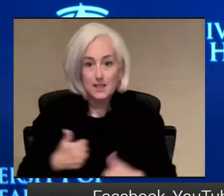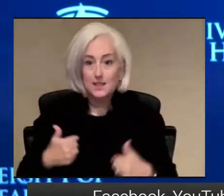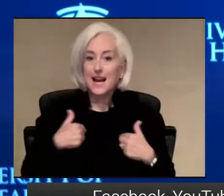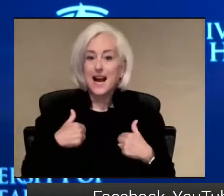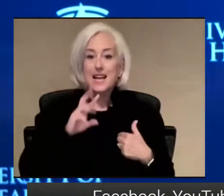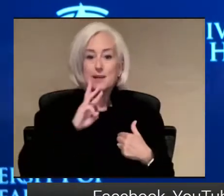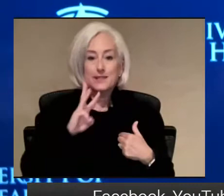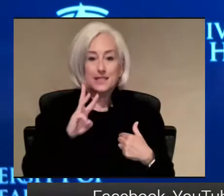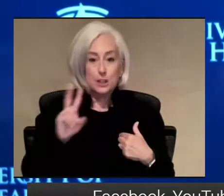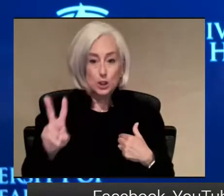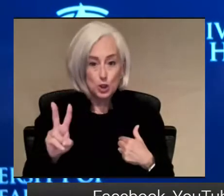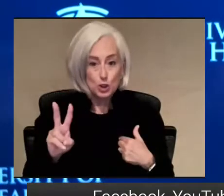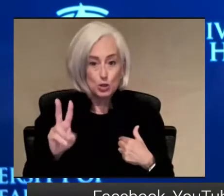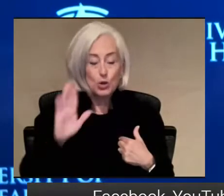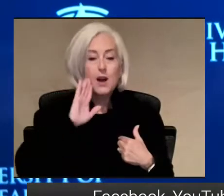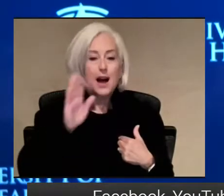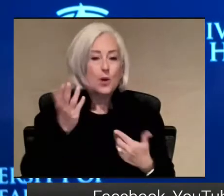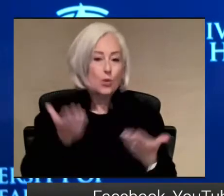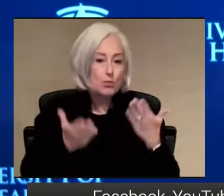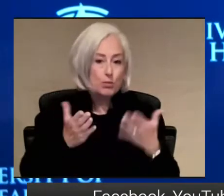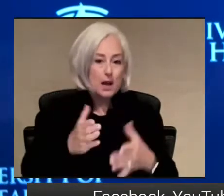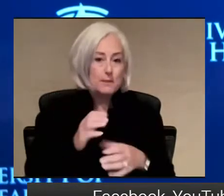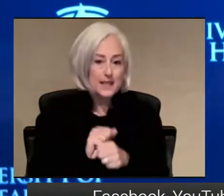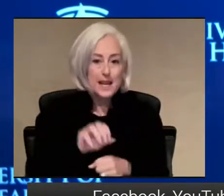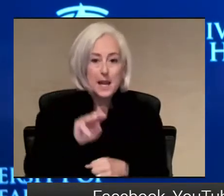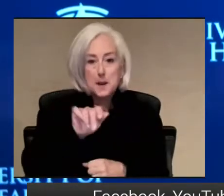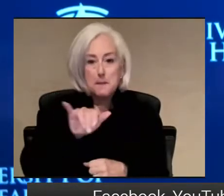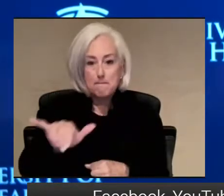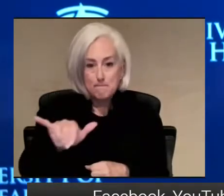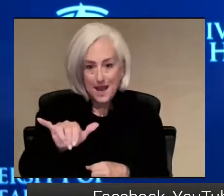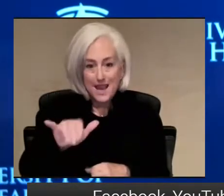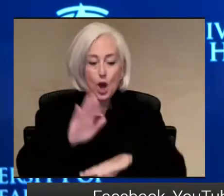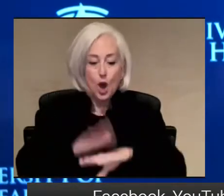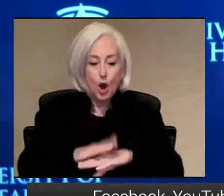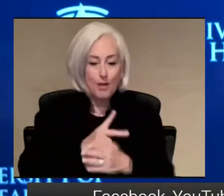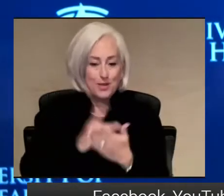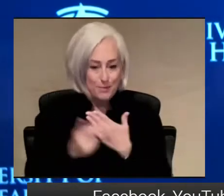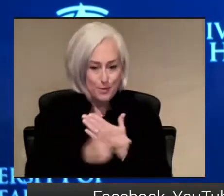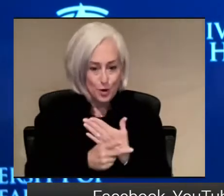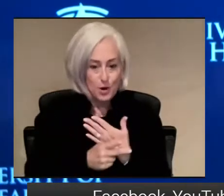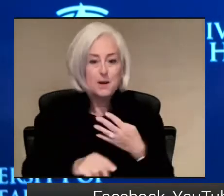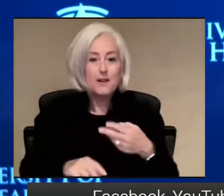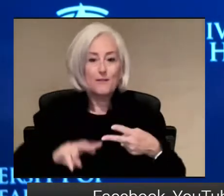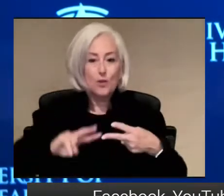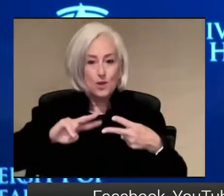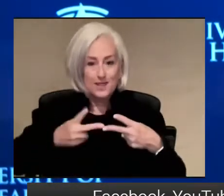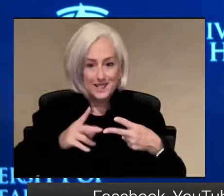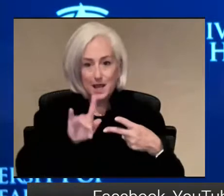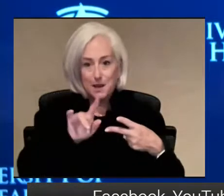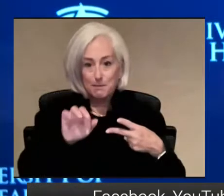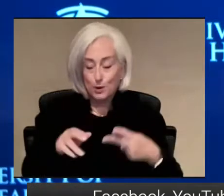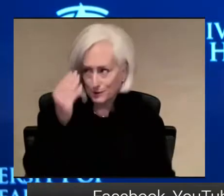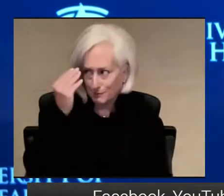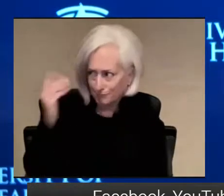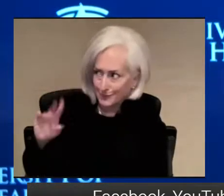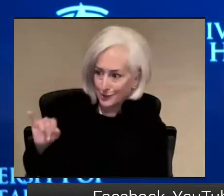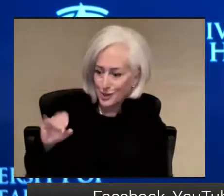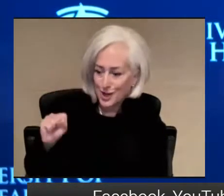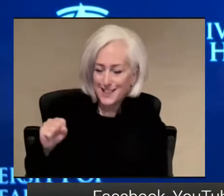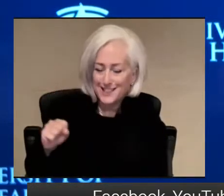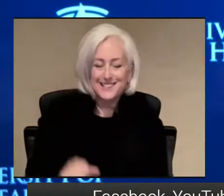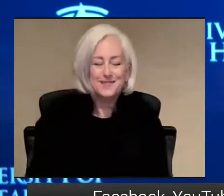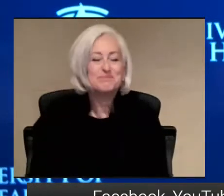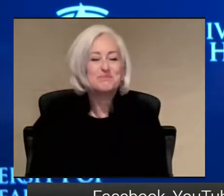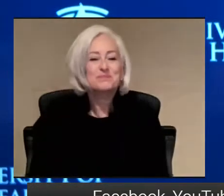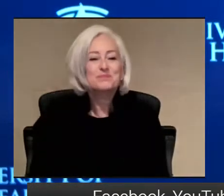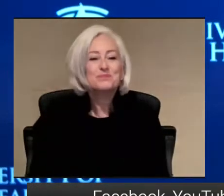will probably get it in May, probably on this program, I'm going to guess. There you go, Jess. And just because I